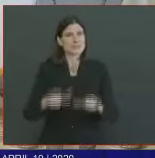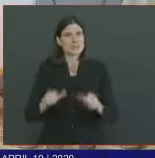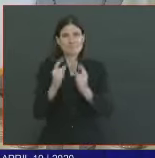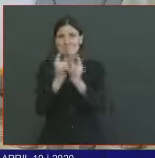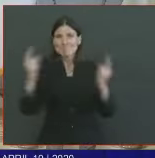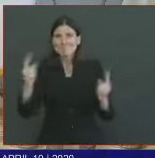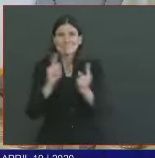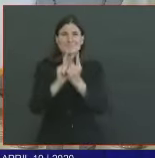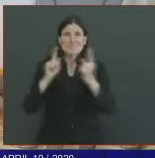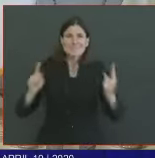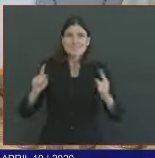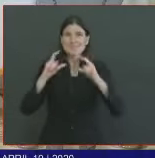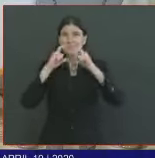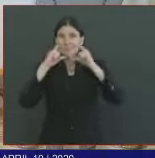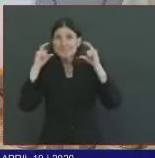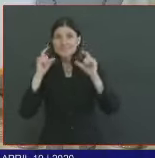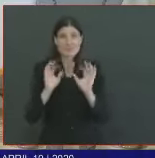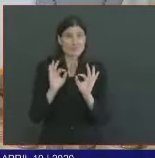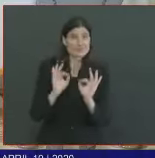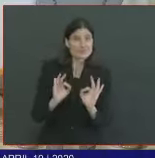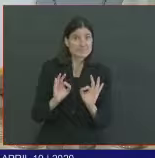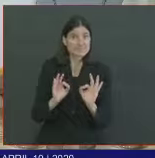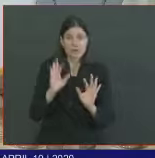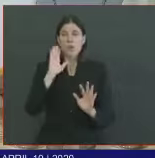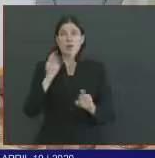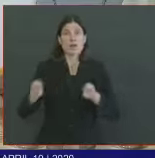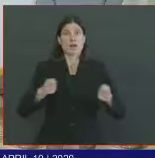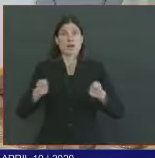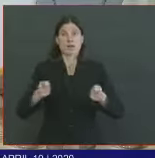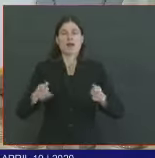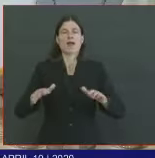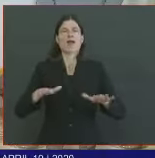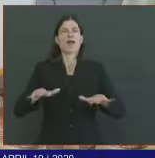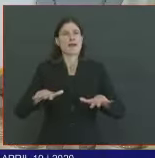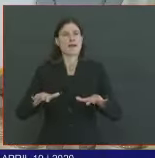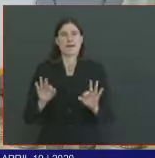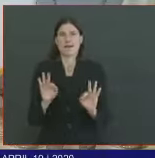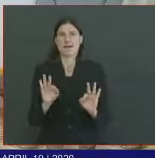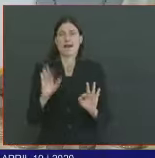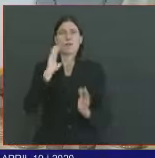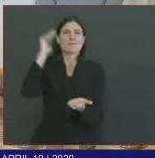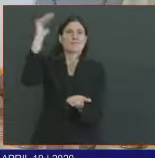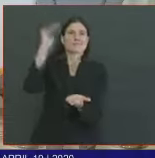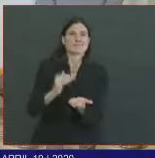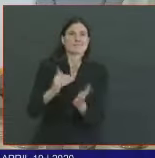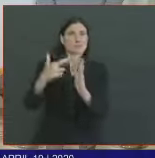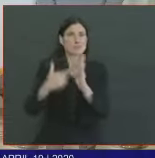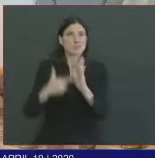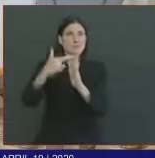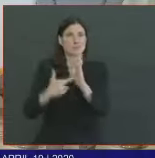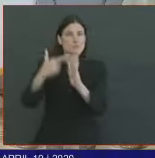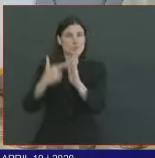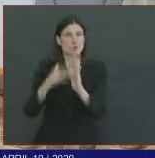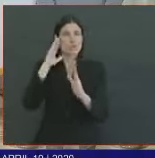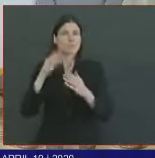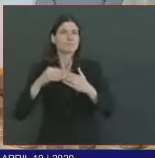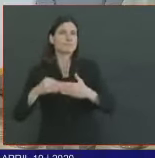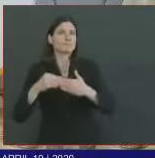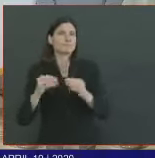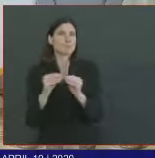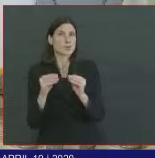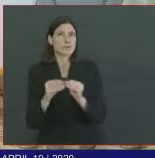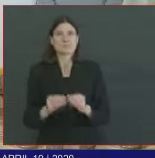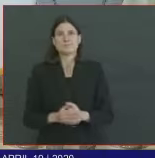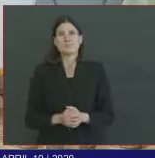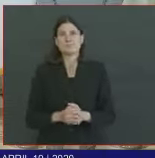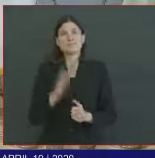used to going to church, can't do that. So hang in there. Know that it is working. It's absolutely working. We are seeing, you can see the